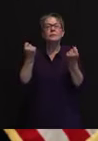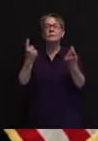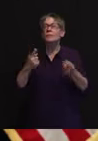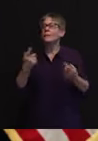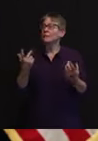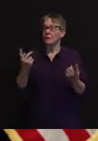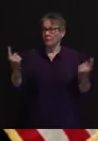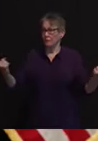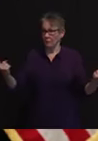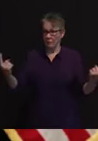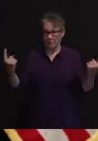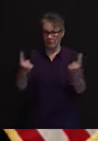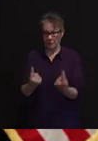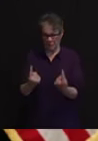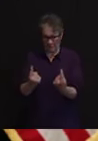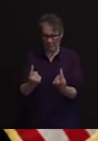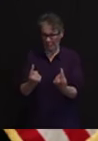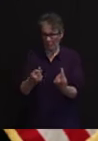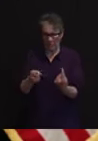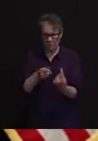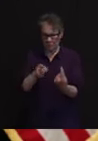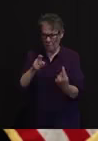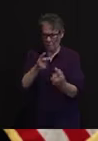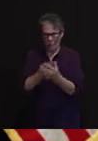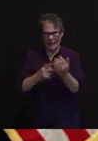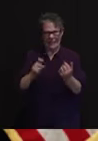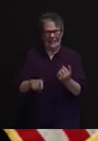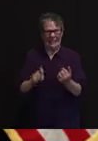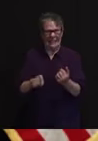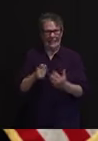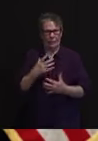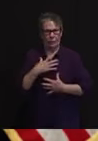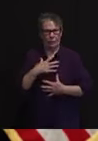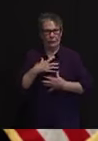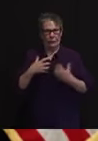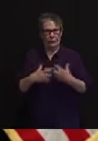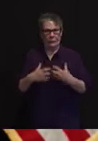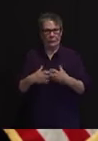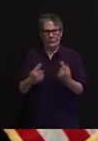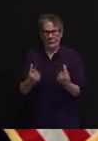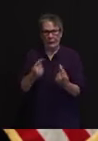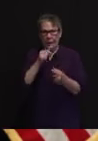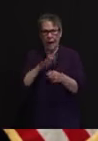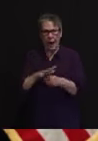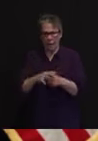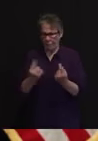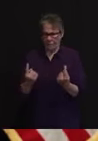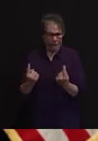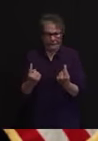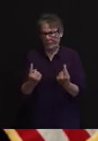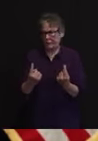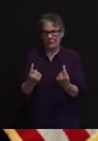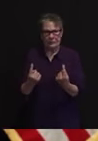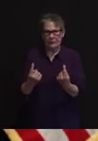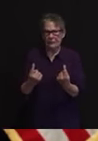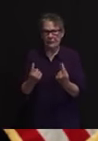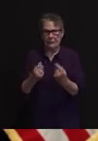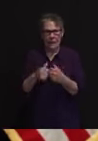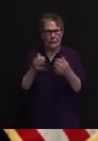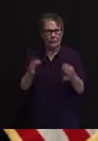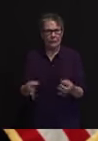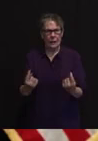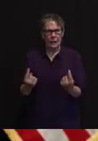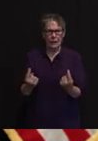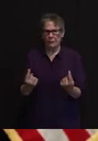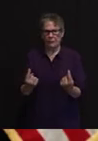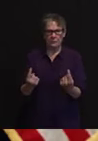to the plan that we're developing here. That's it. So Dave, may I jump in, Judy, and then turn